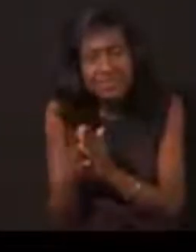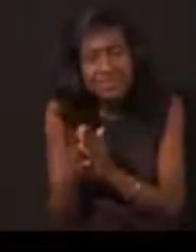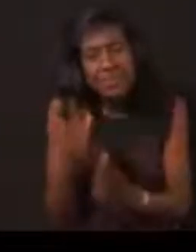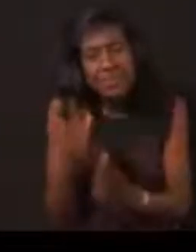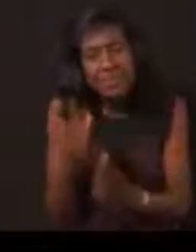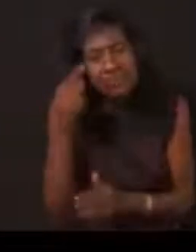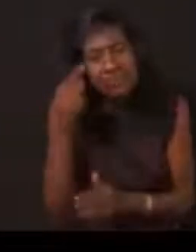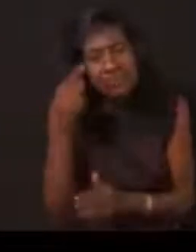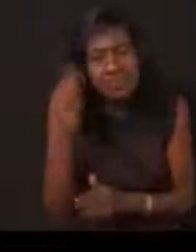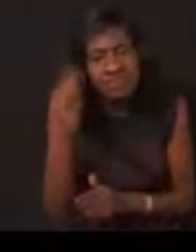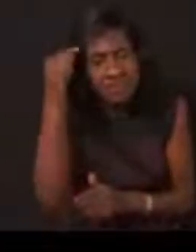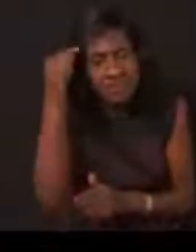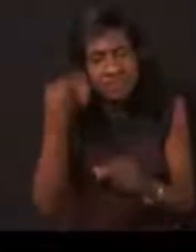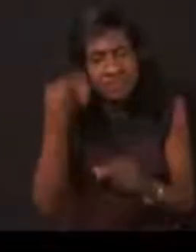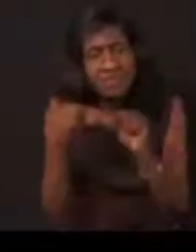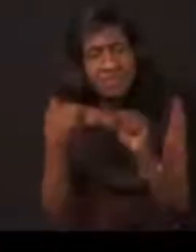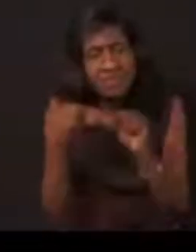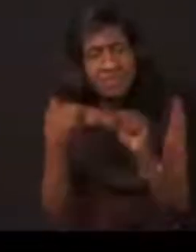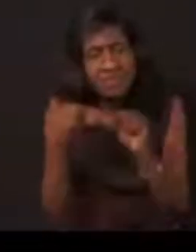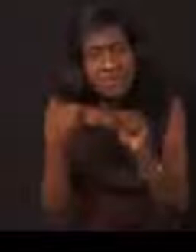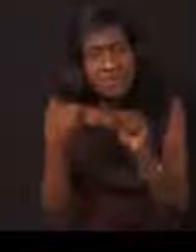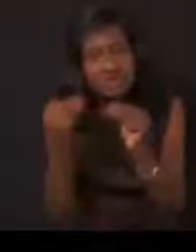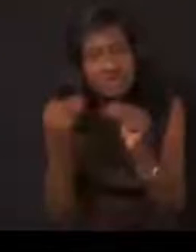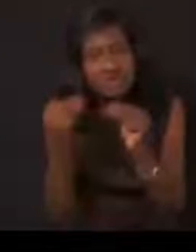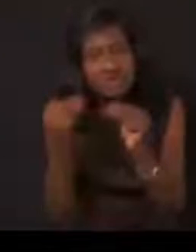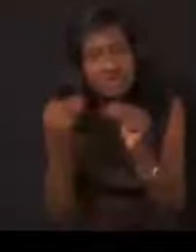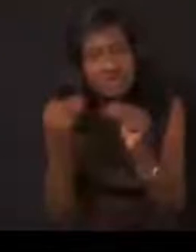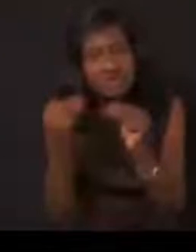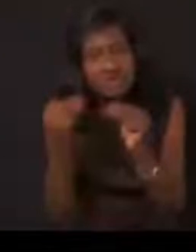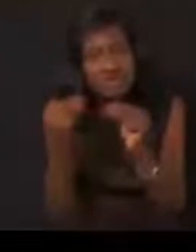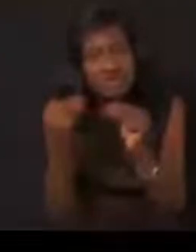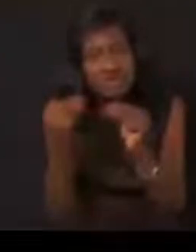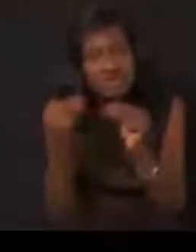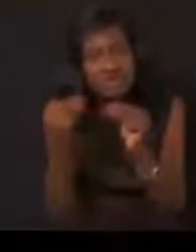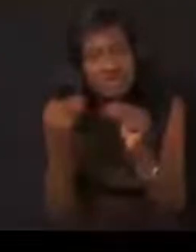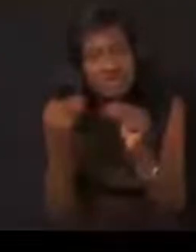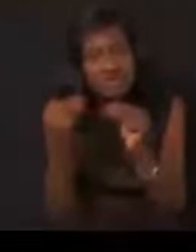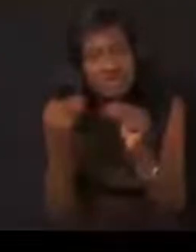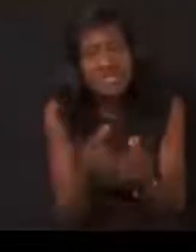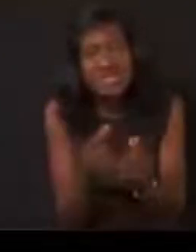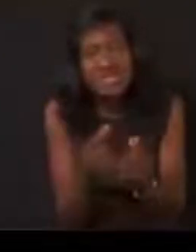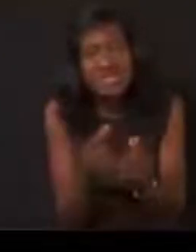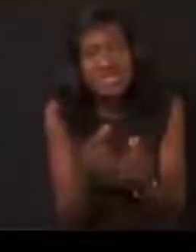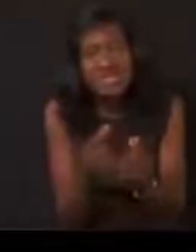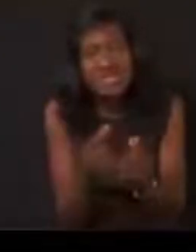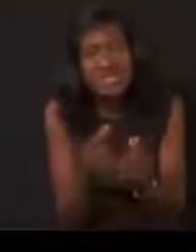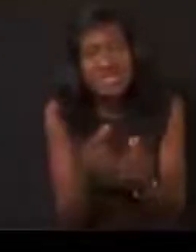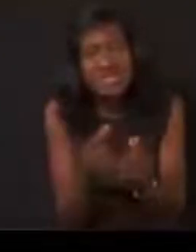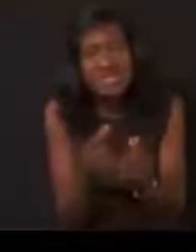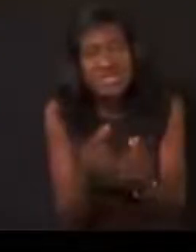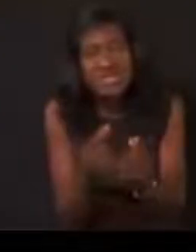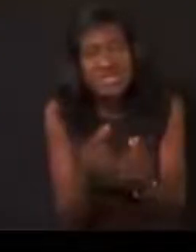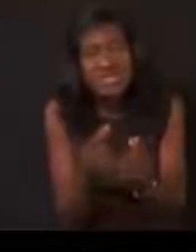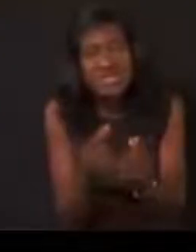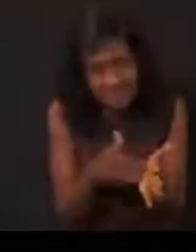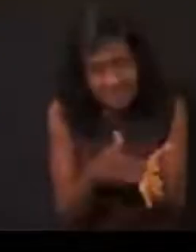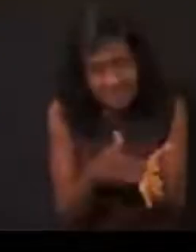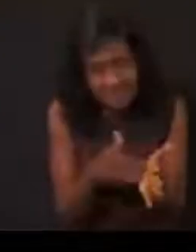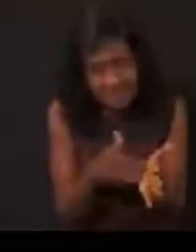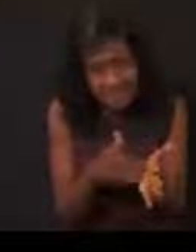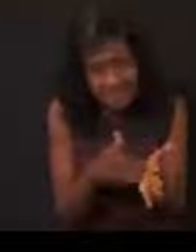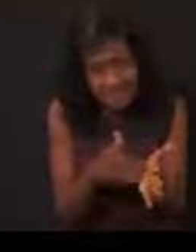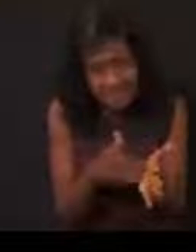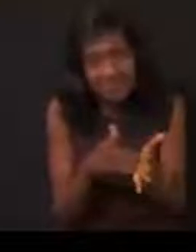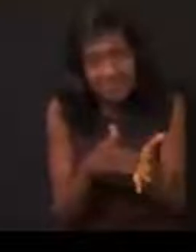remains, as I've said several times in the past. I said it fairly more recently in Parliament.